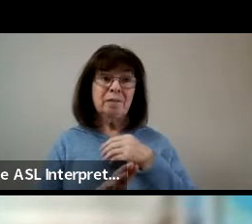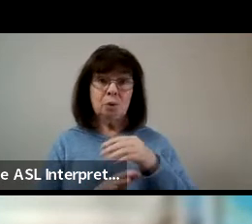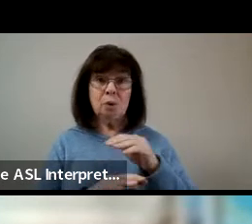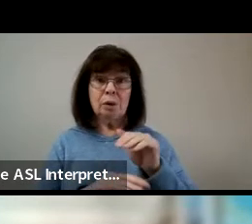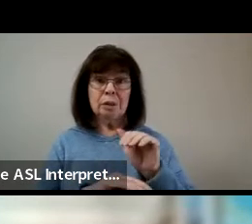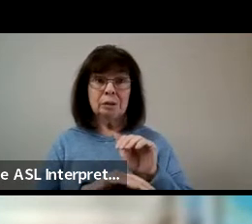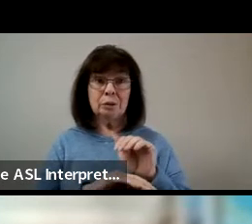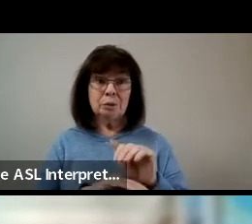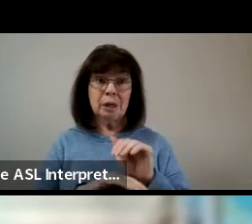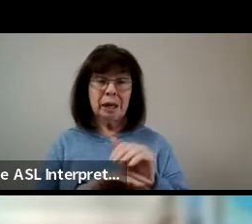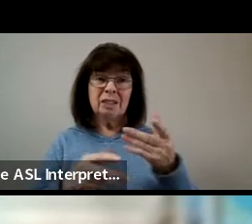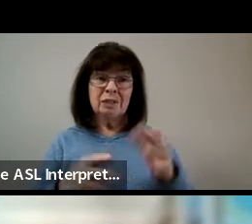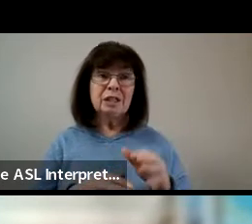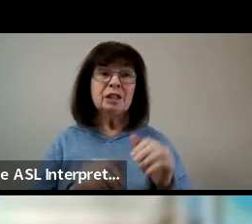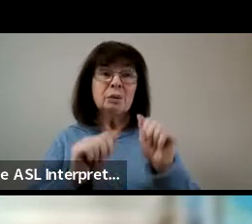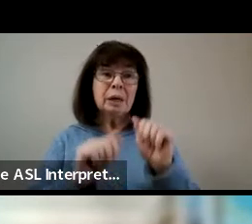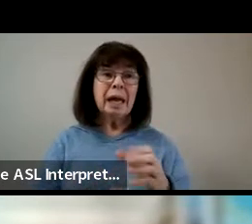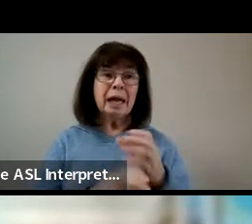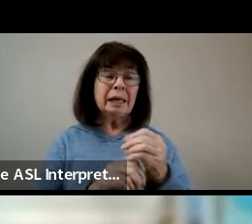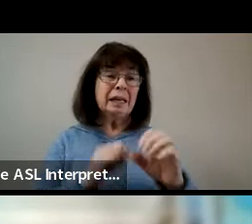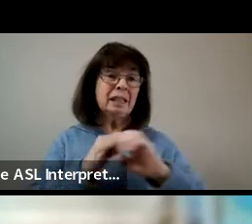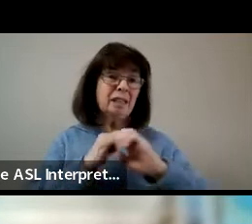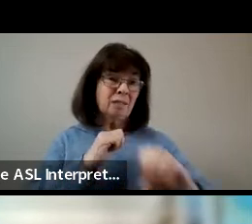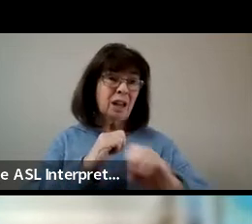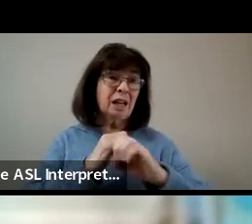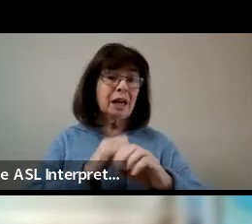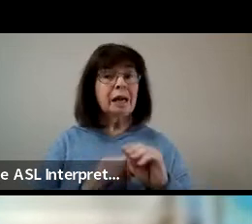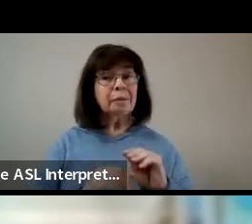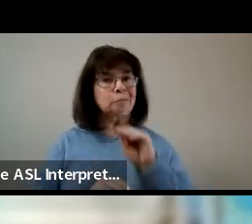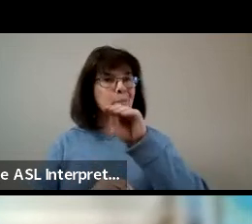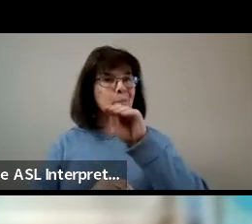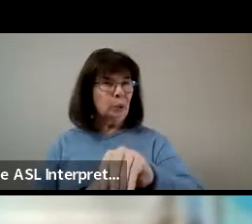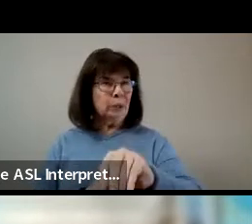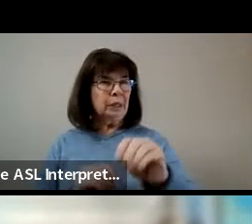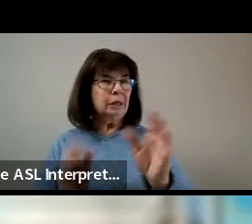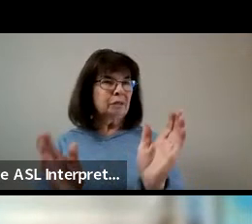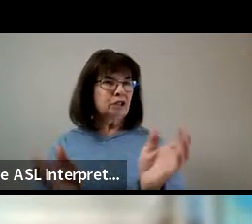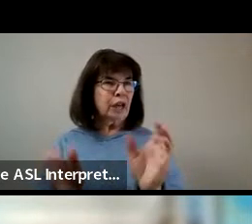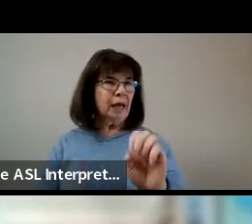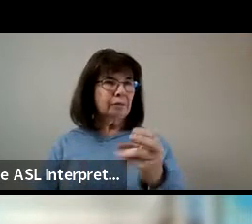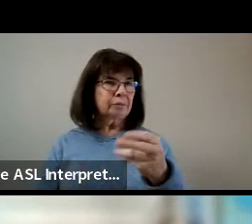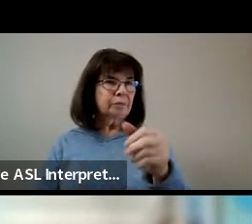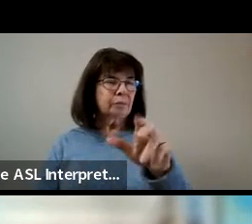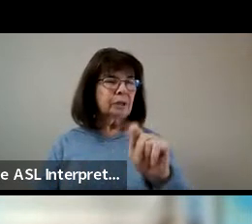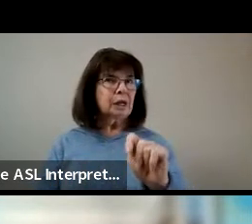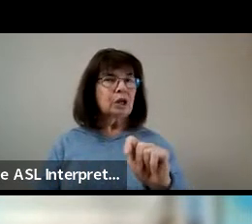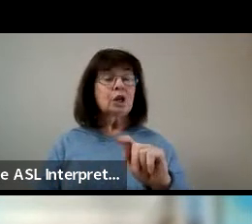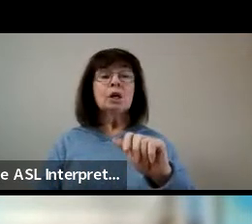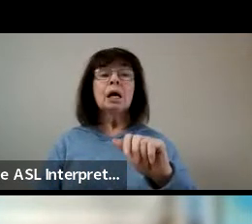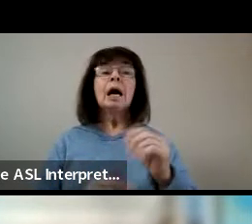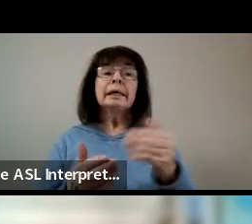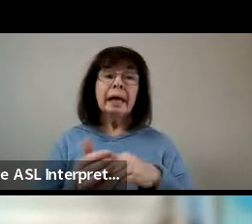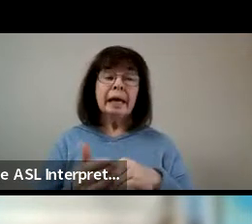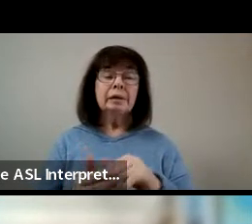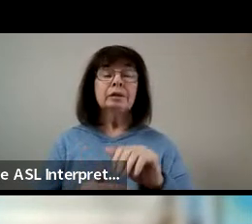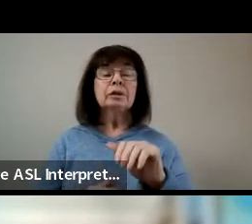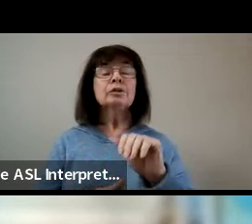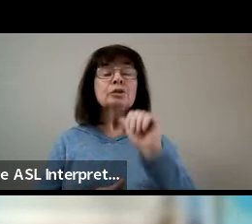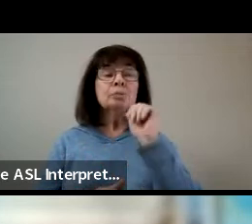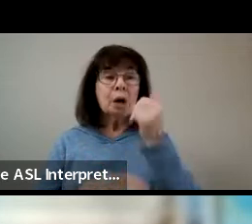flyer and put it in the chat for everyone, that would be great. It's at 10 o'clock tomorrow morning from 10 to